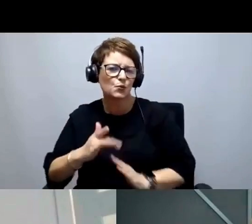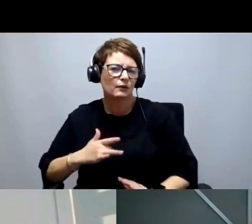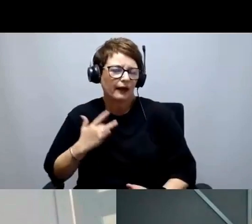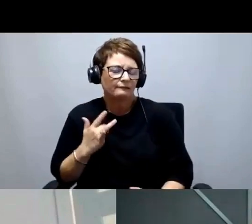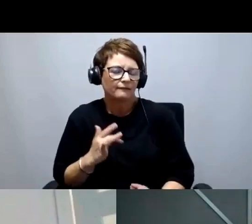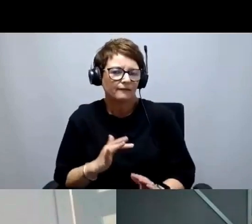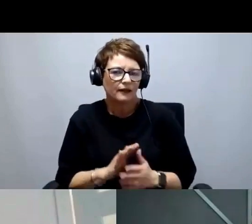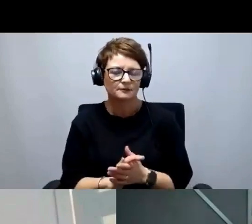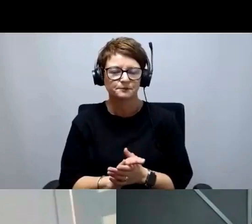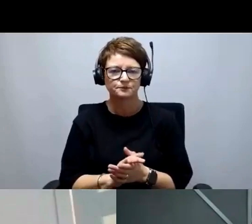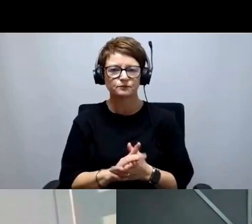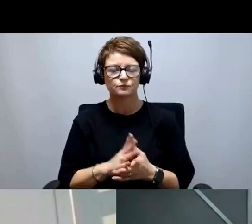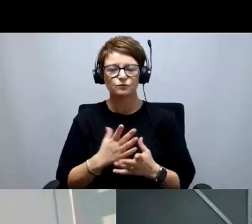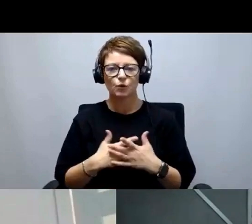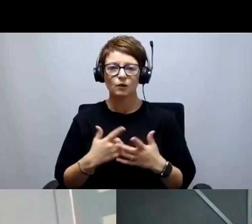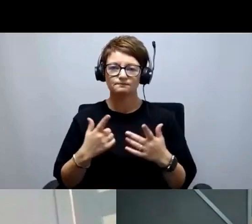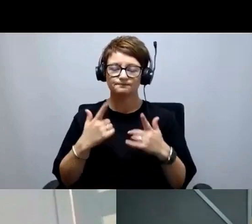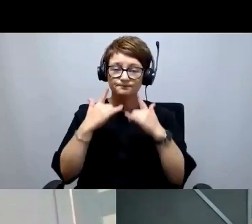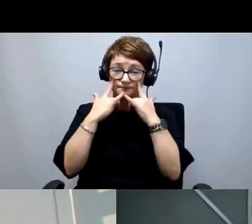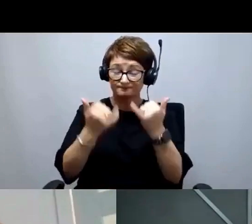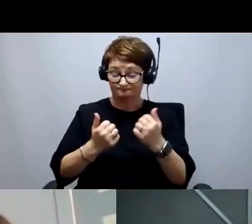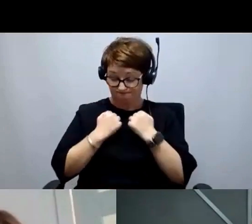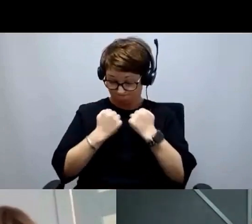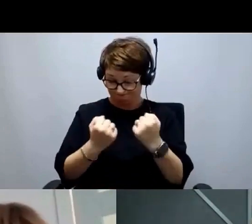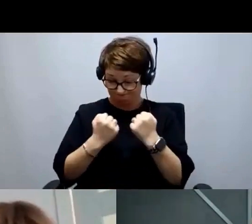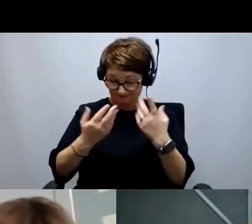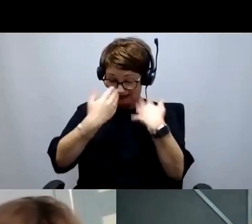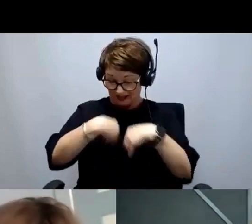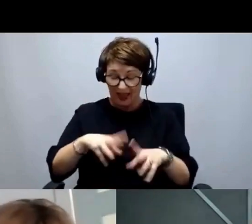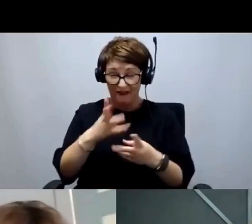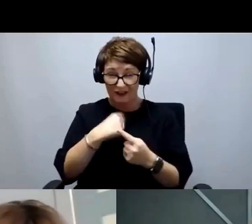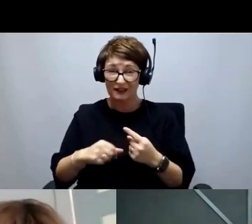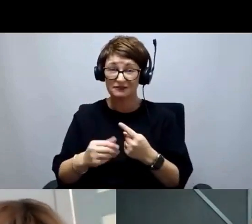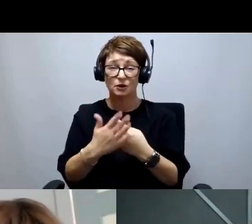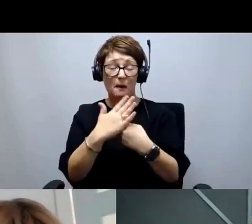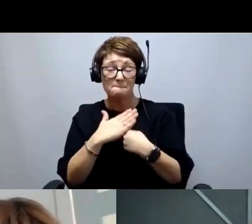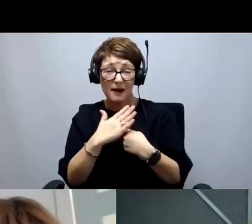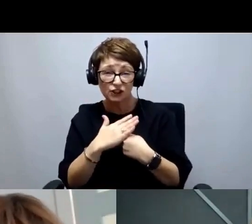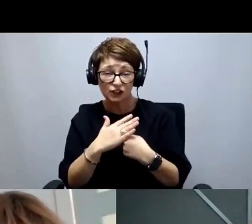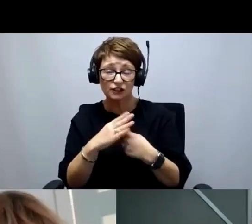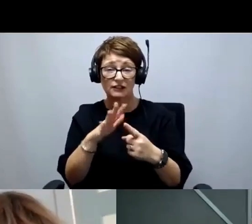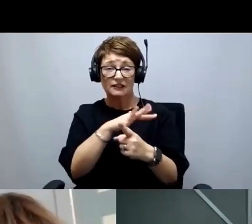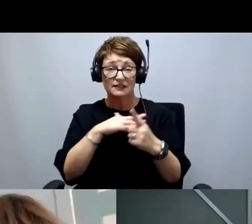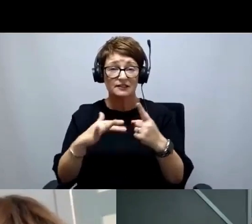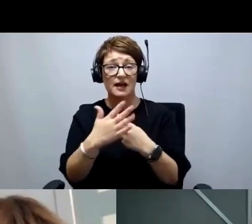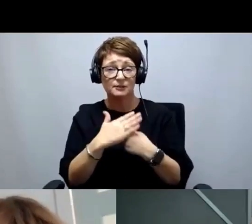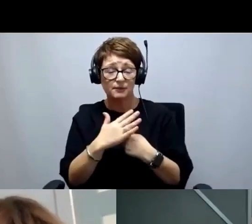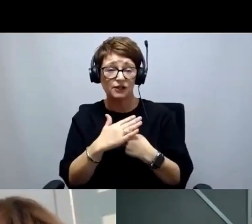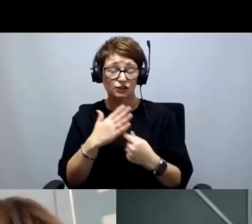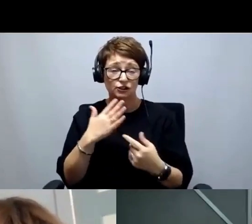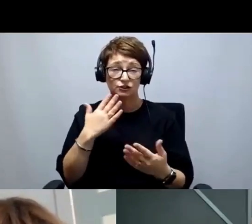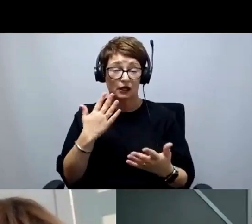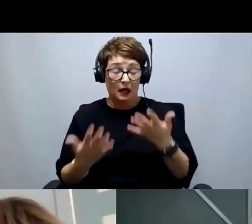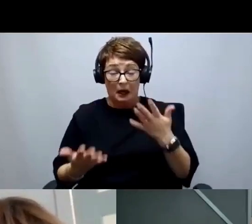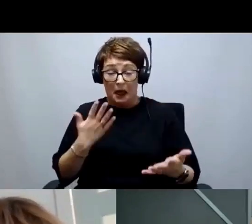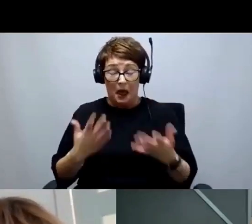whole piece of who we are within our modern society, with the pressures that we're under, balancing all of the different